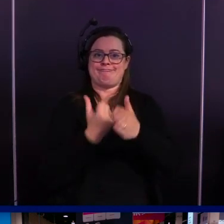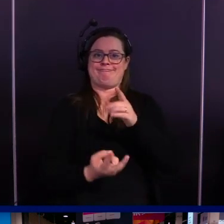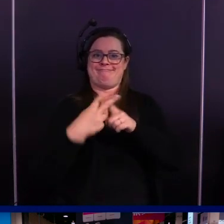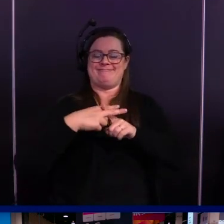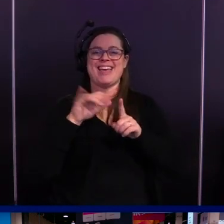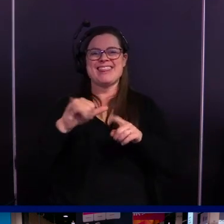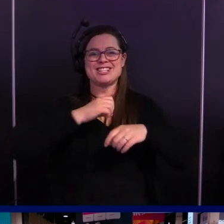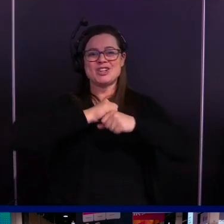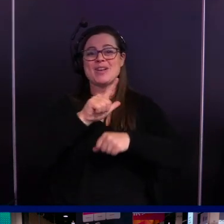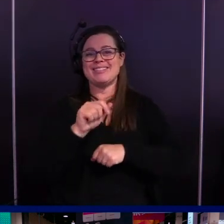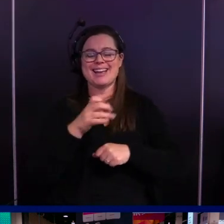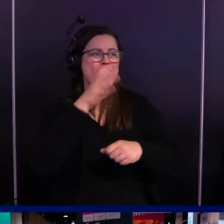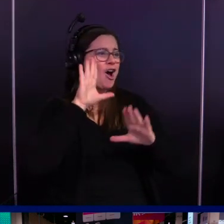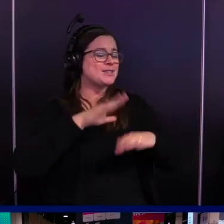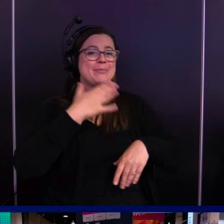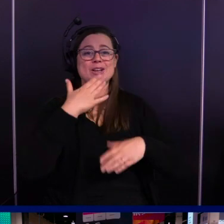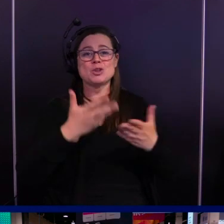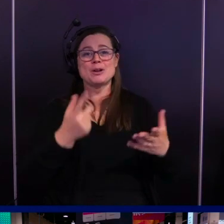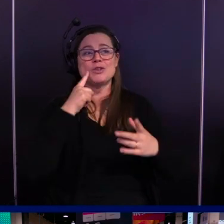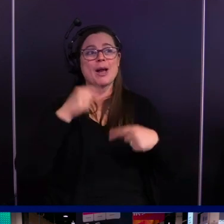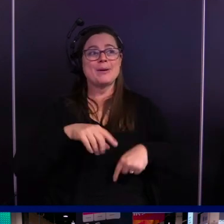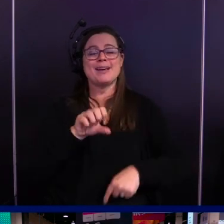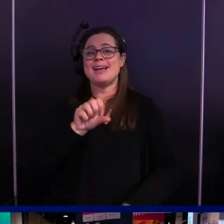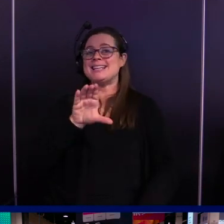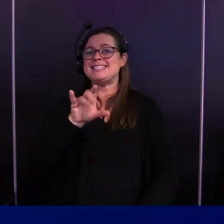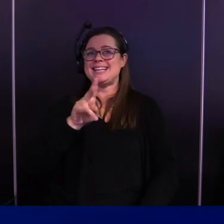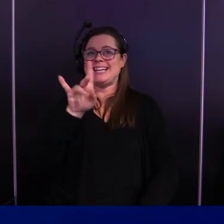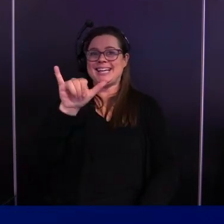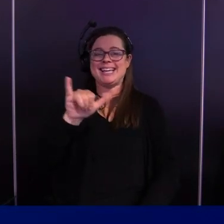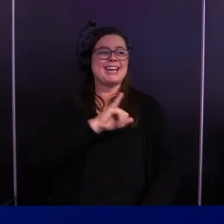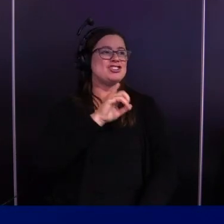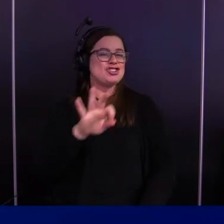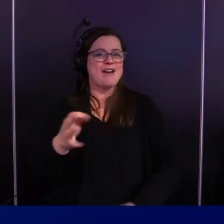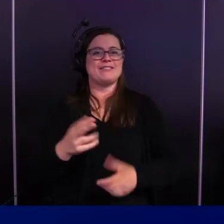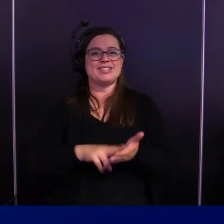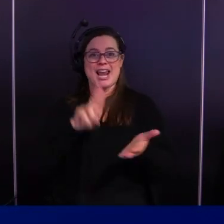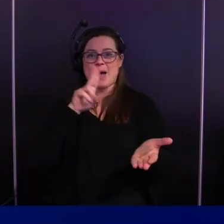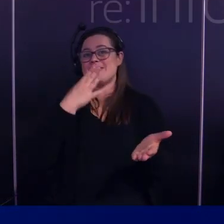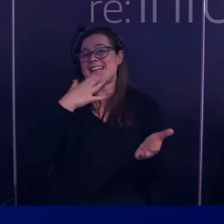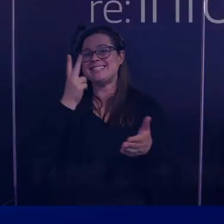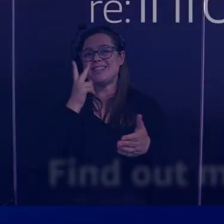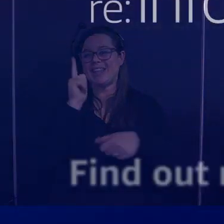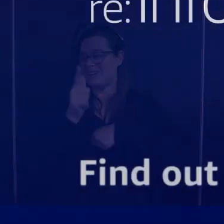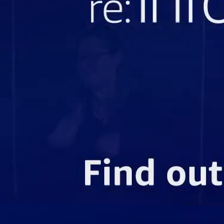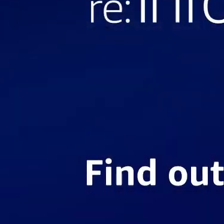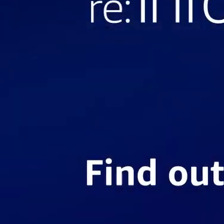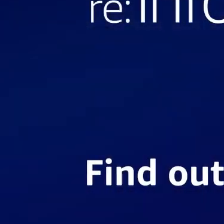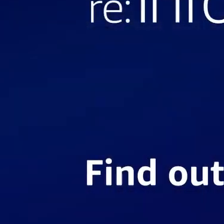Awesome. Thanks so much for coming, Raghav. I'm you. Sydney Thank you. Studi, and Jeff signing out. See you next time.